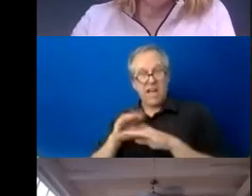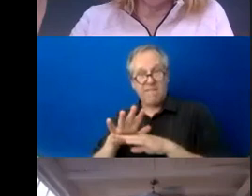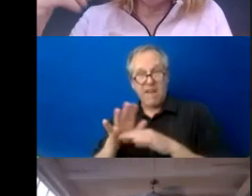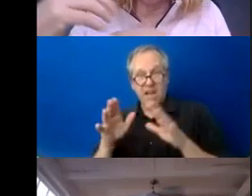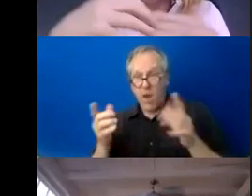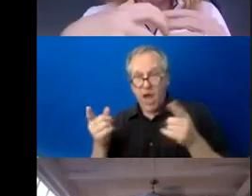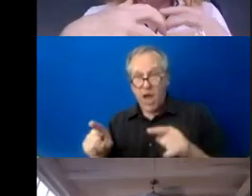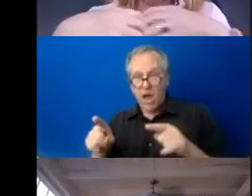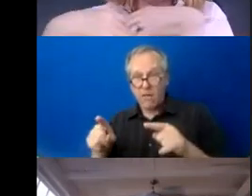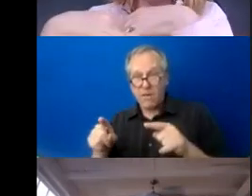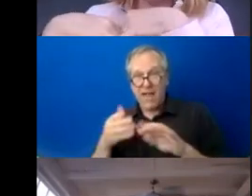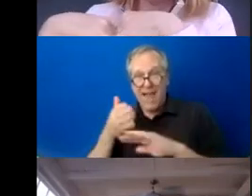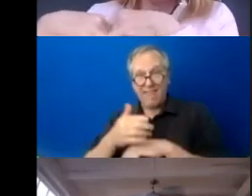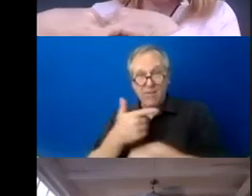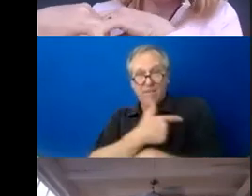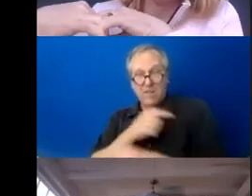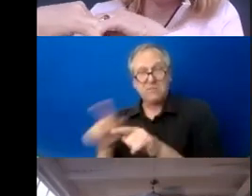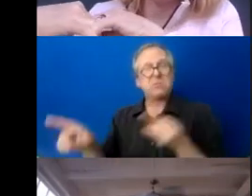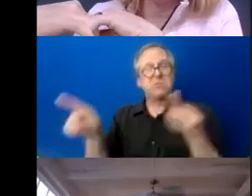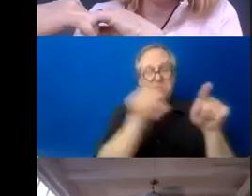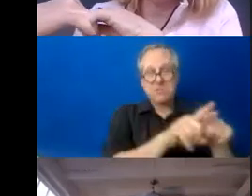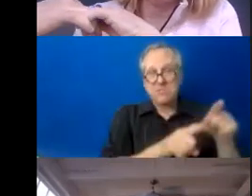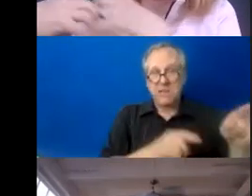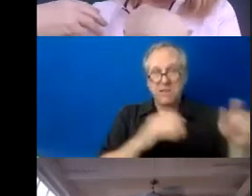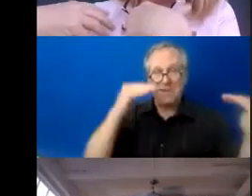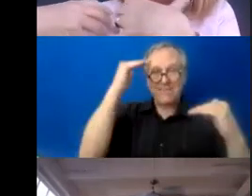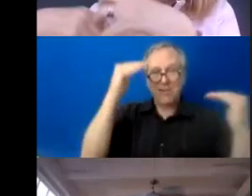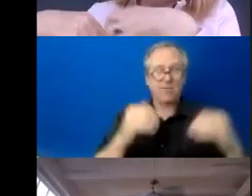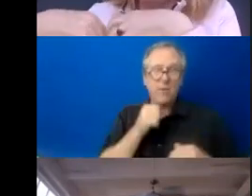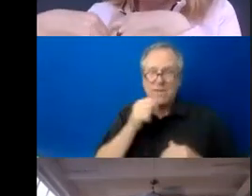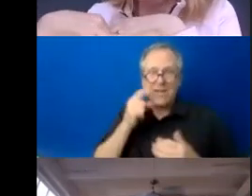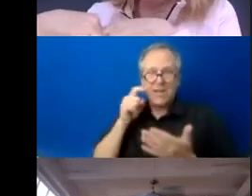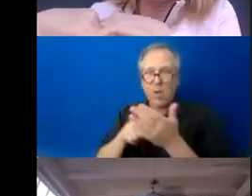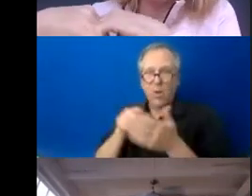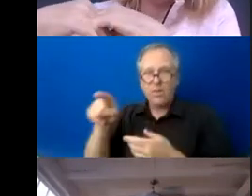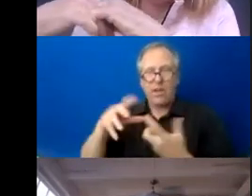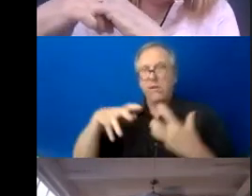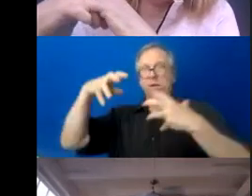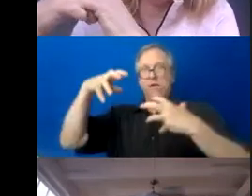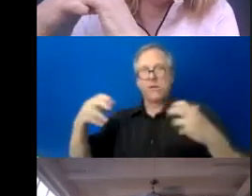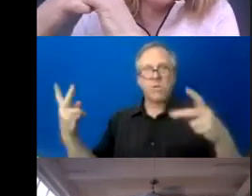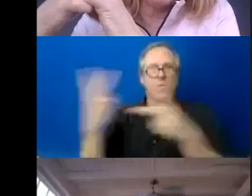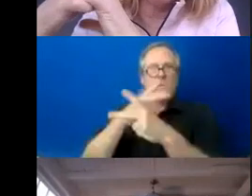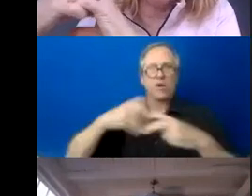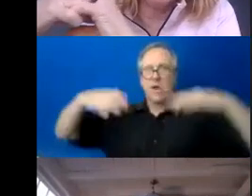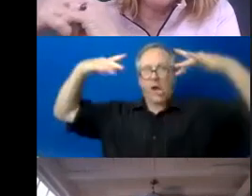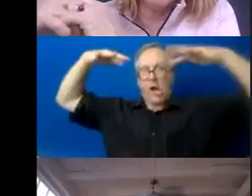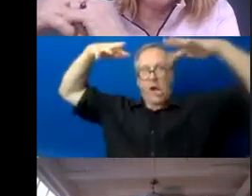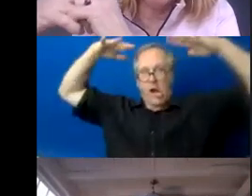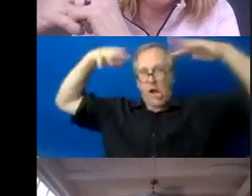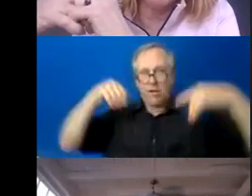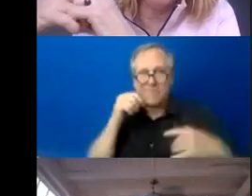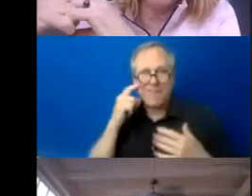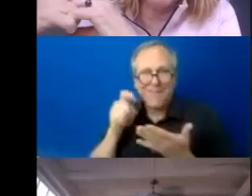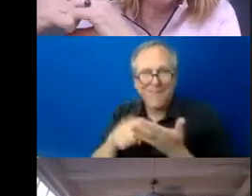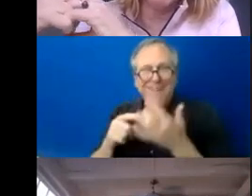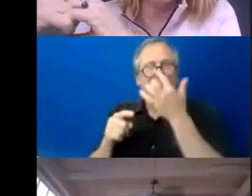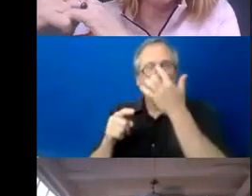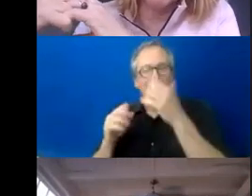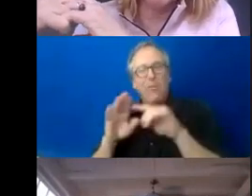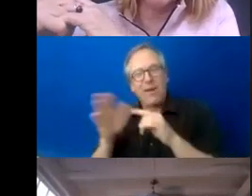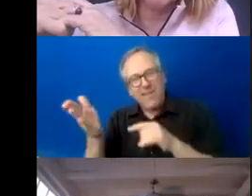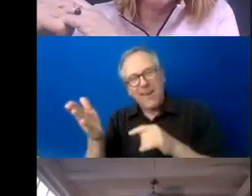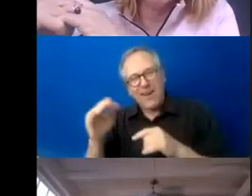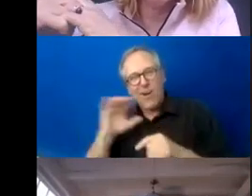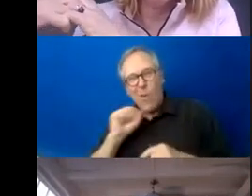exactly. So we didn't find anything distinct, despite the fact that we really do know 12 to 15-year-olds act differently on the earth and